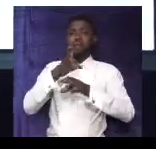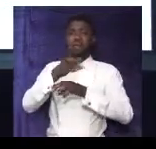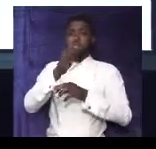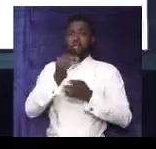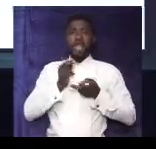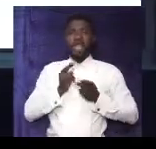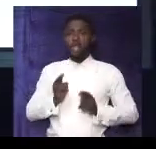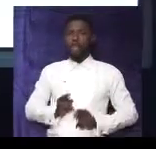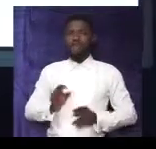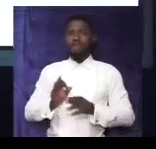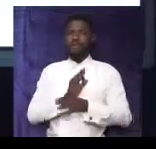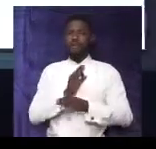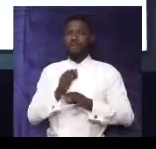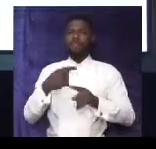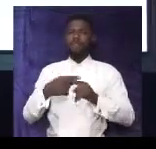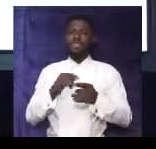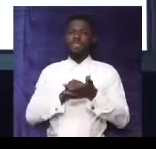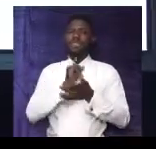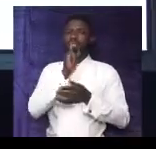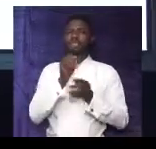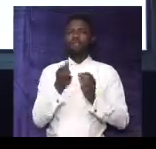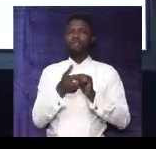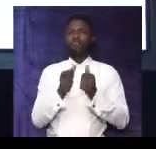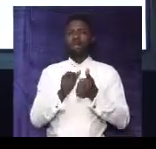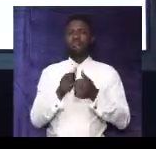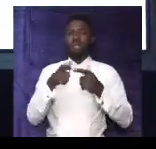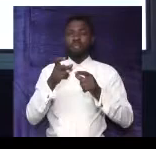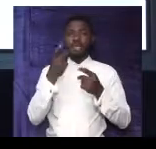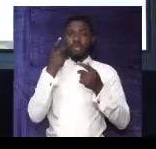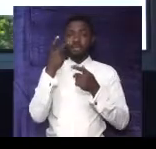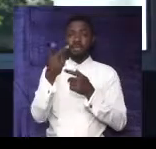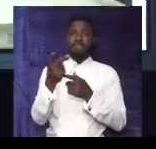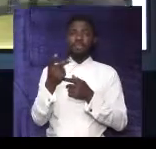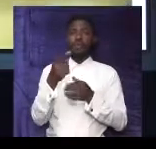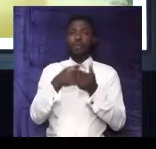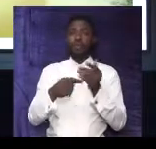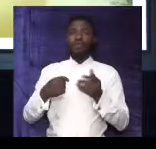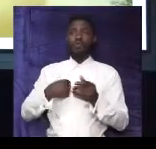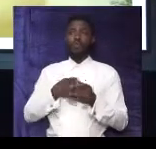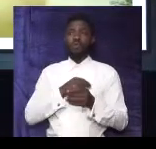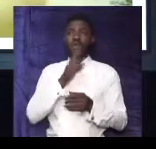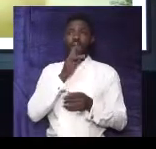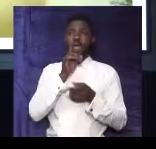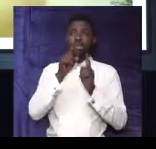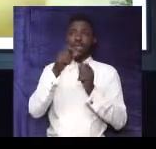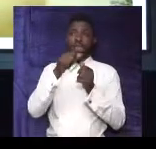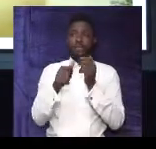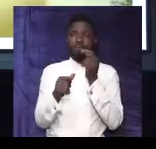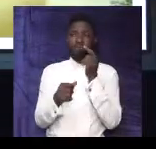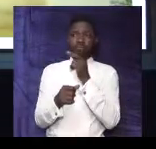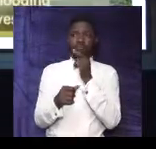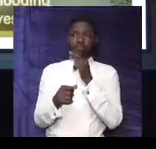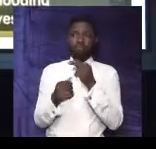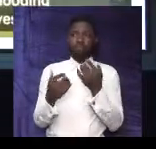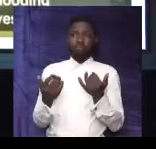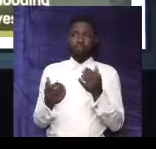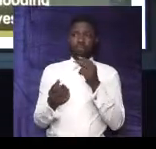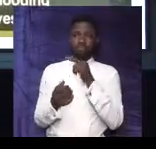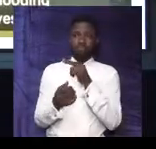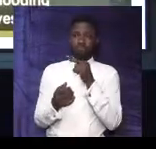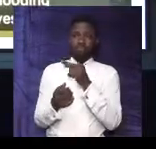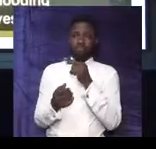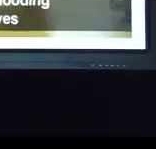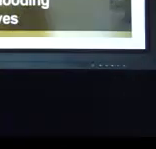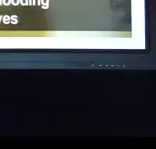by human factor and is a problem. So let's check what we are talking about. You can see this,